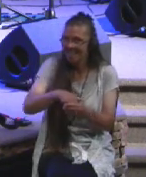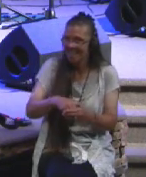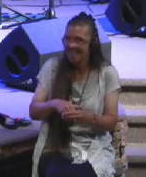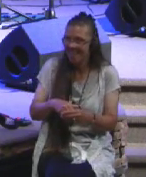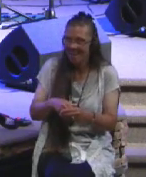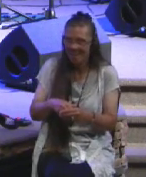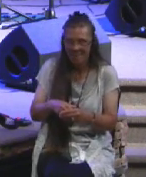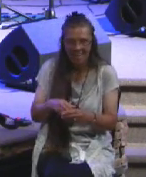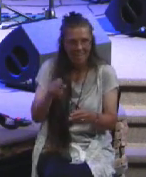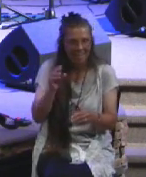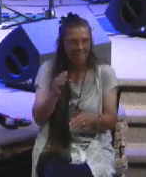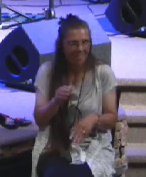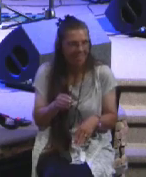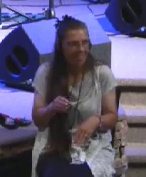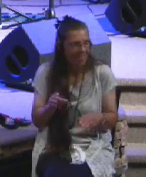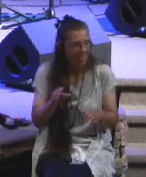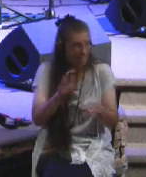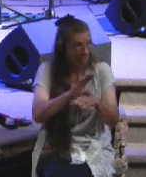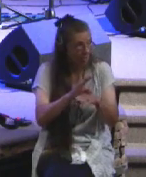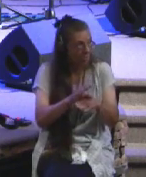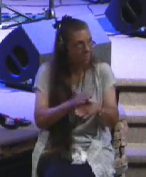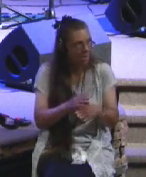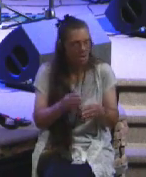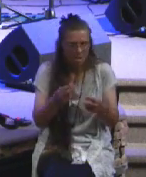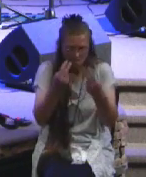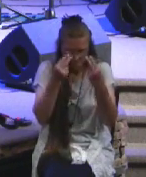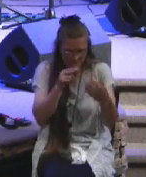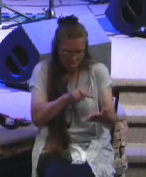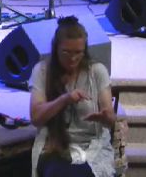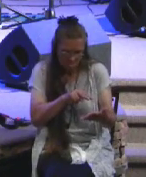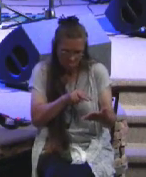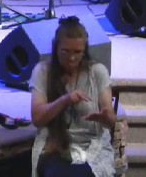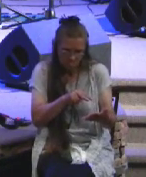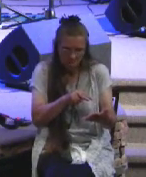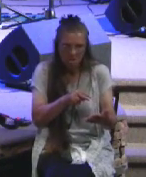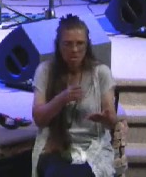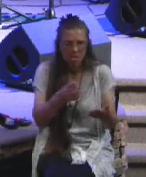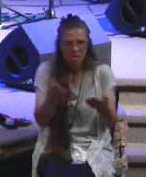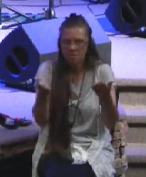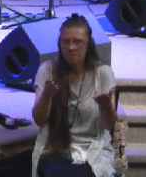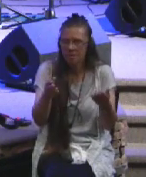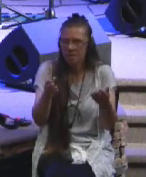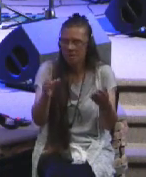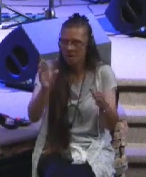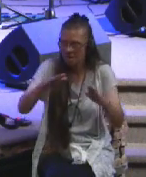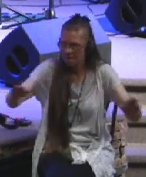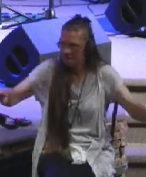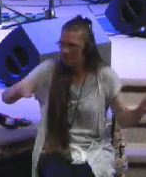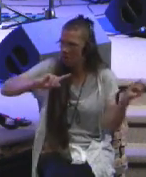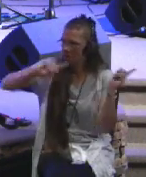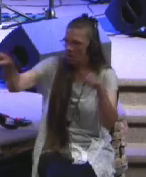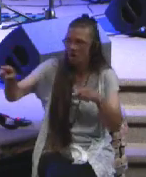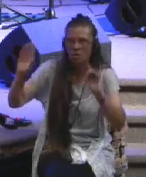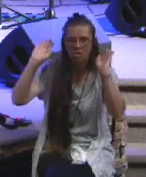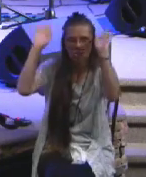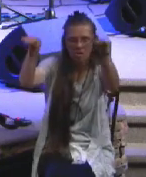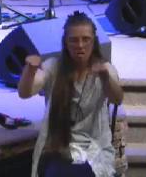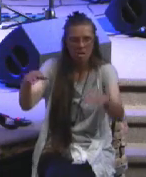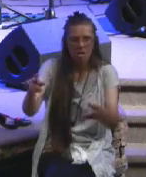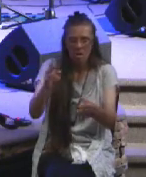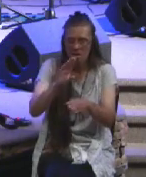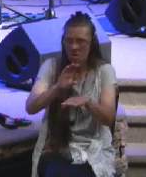pay attention to that article. Some of us, our kids are going or gone. Those of you that kids are